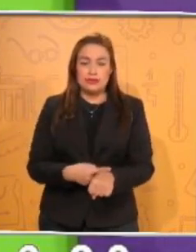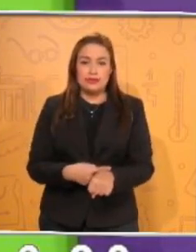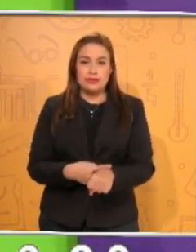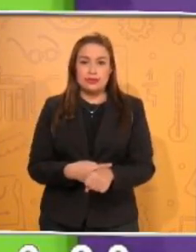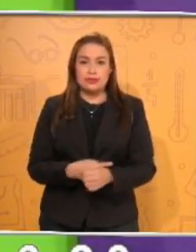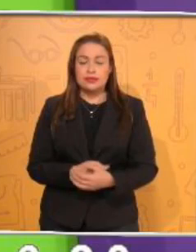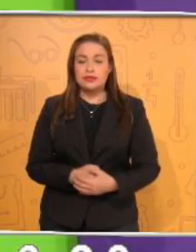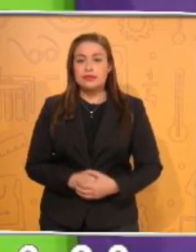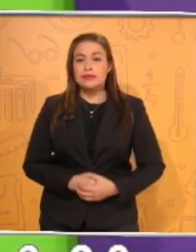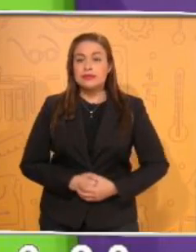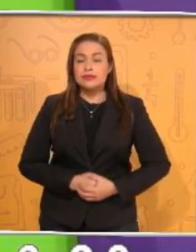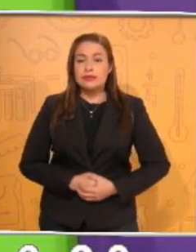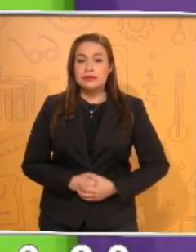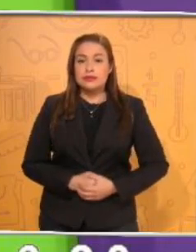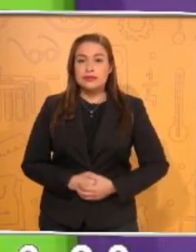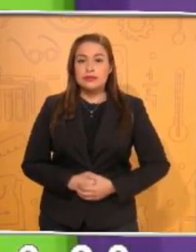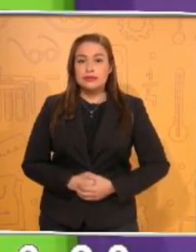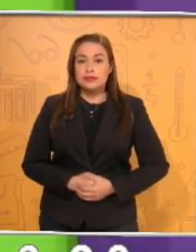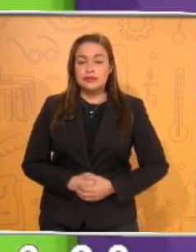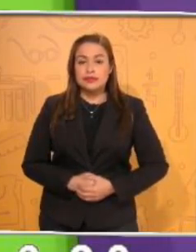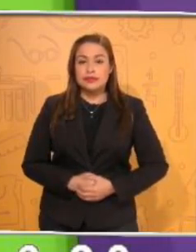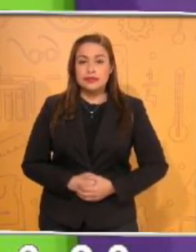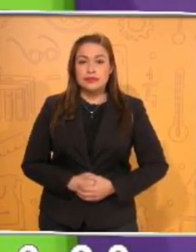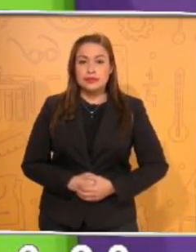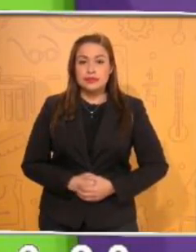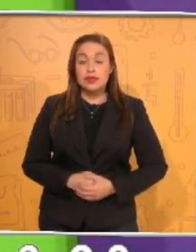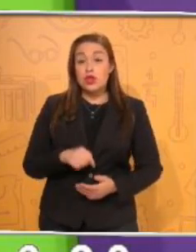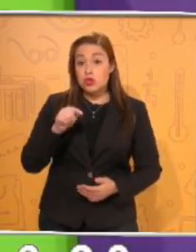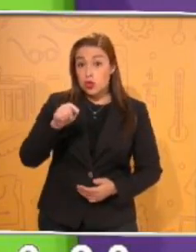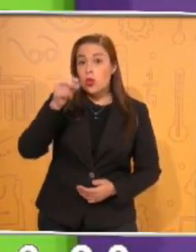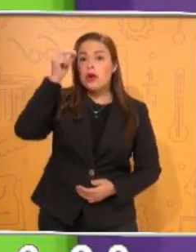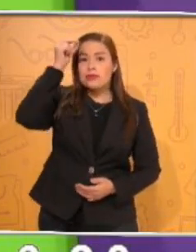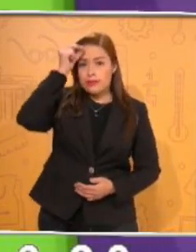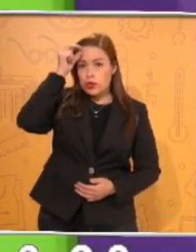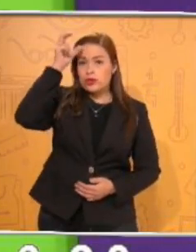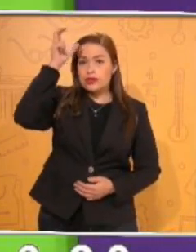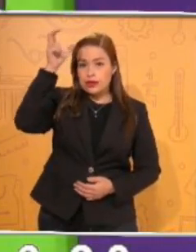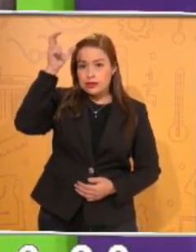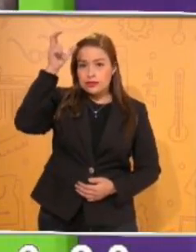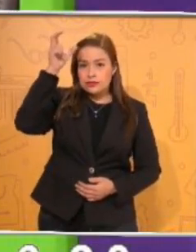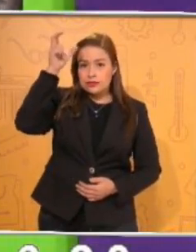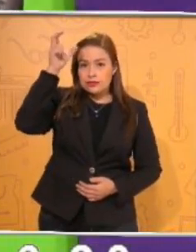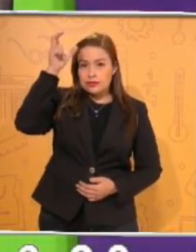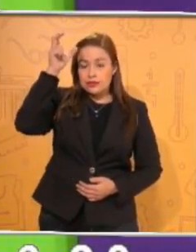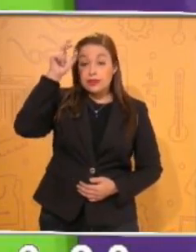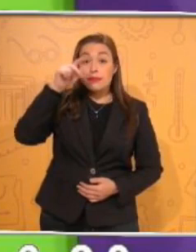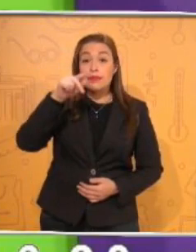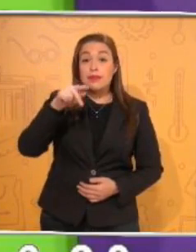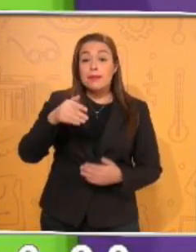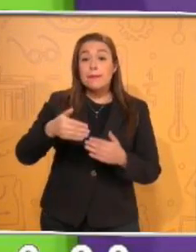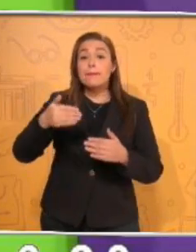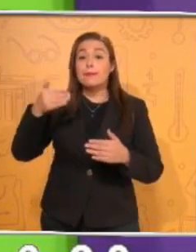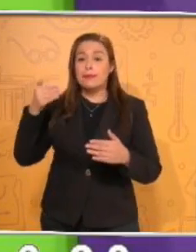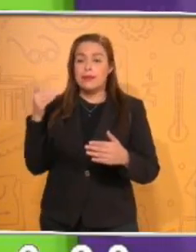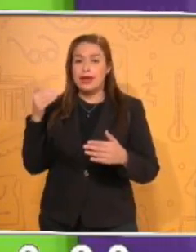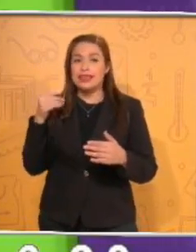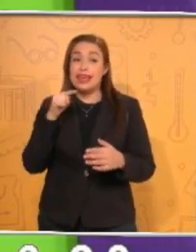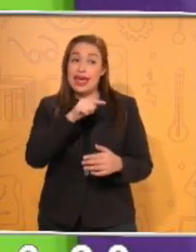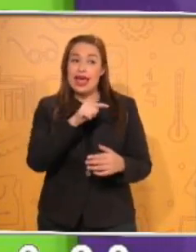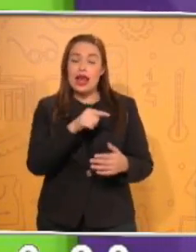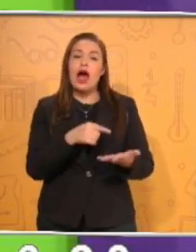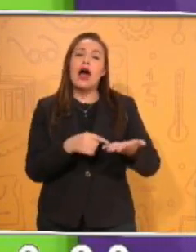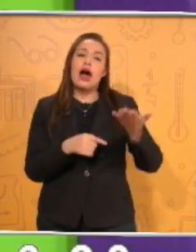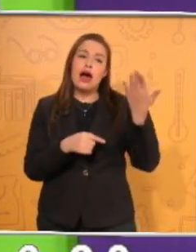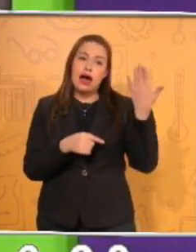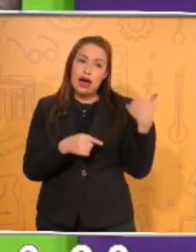You are very intelligent. Well, in past, they were, or